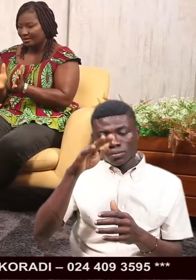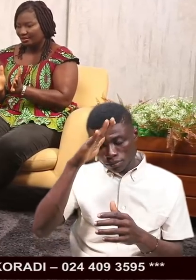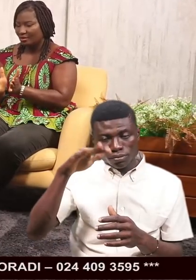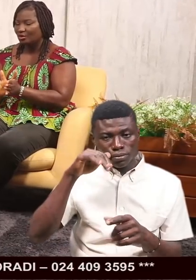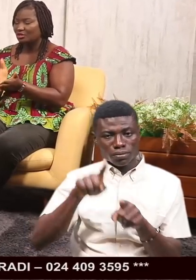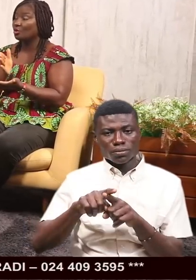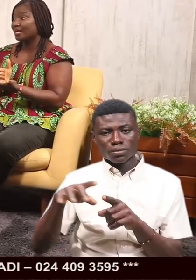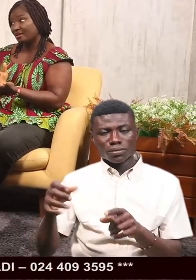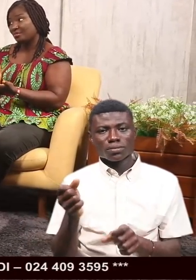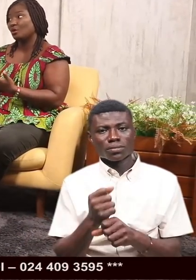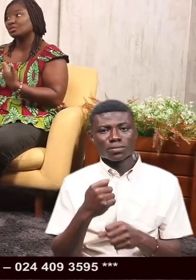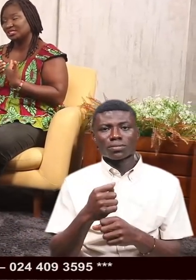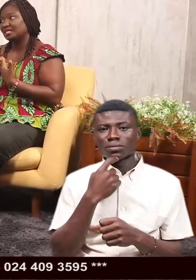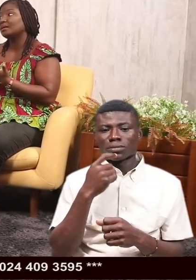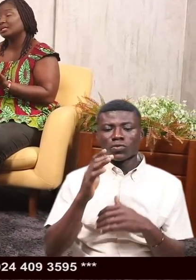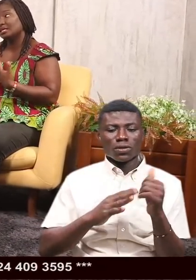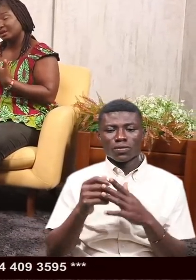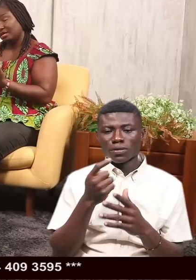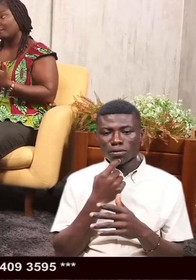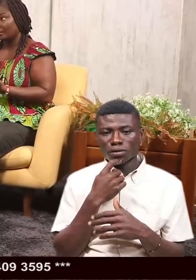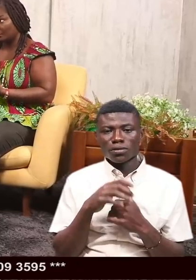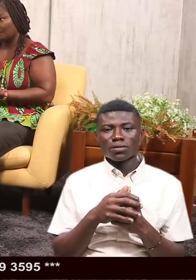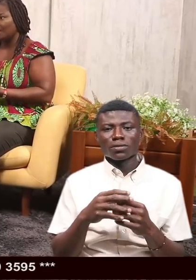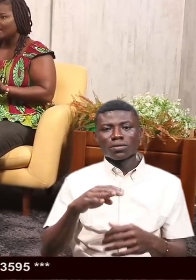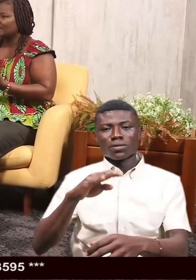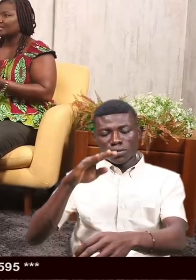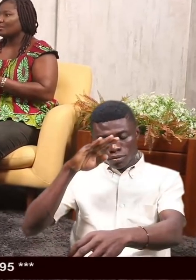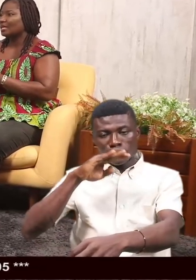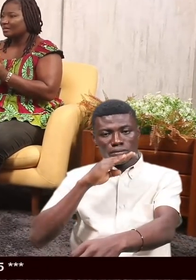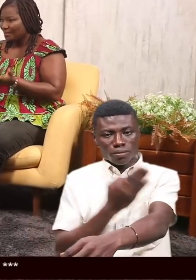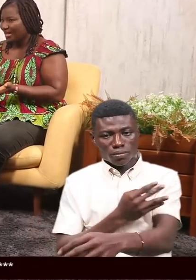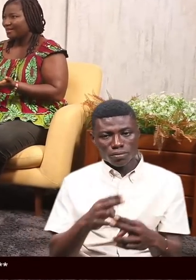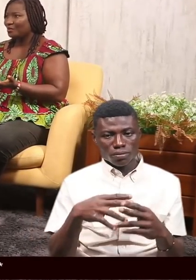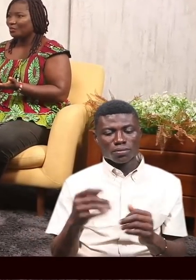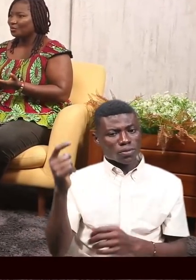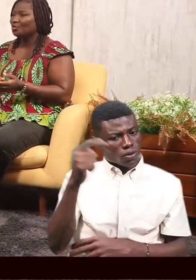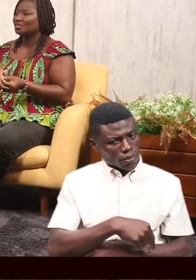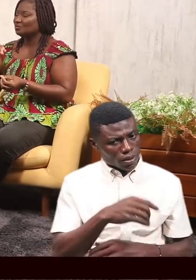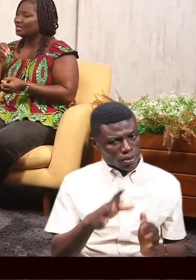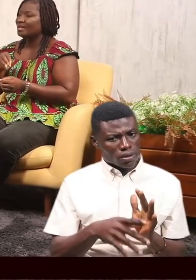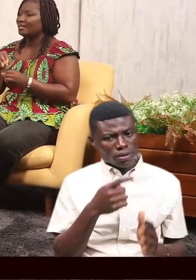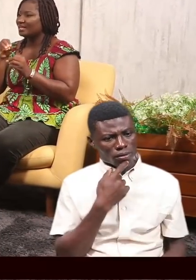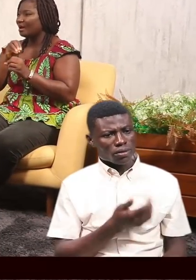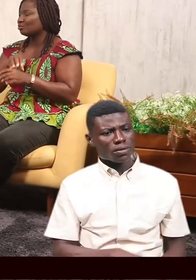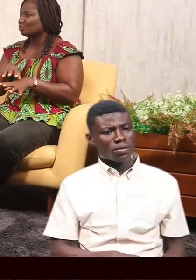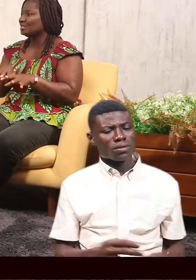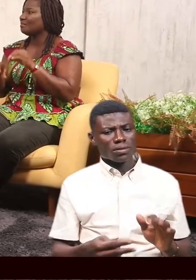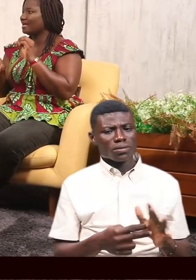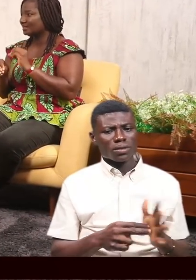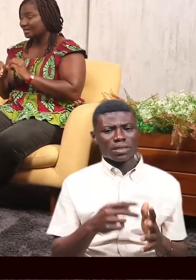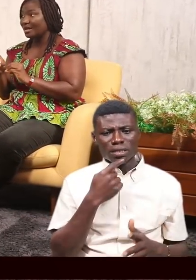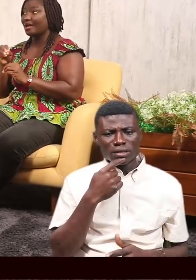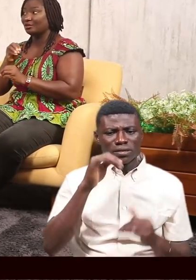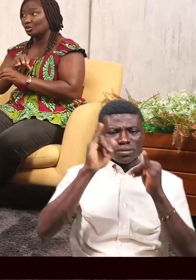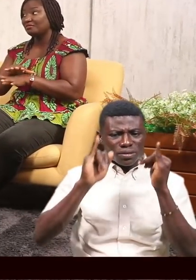ni se, ni obe ken biya uti, ne ba no. Inti akwala ni baye no, no siwe de yabo sum niye